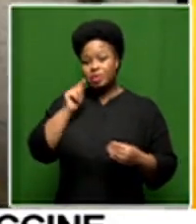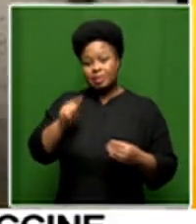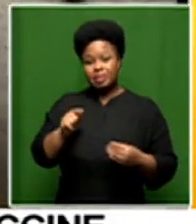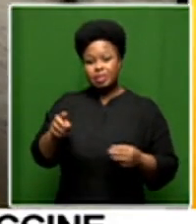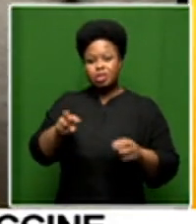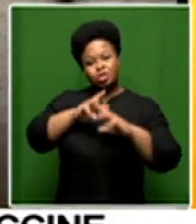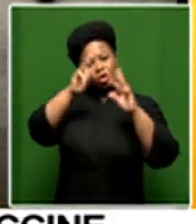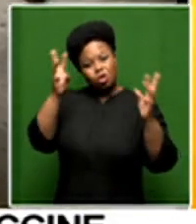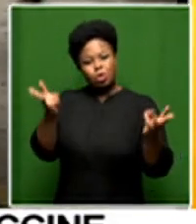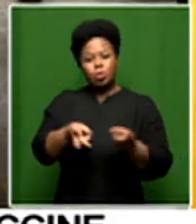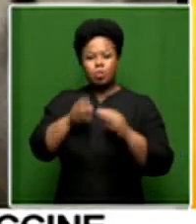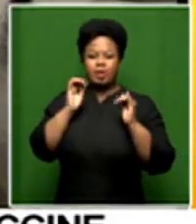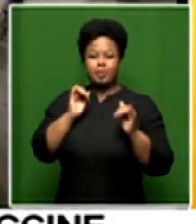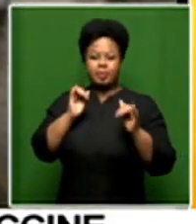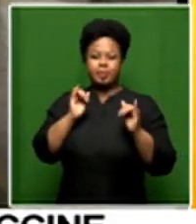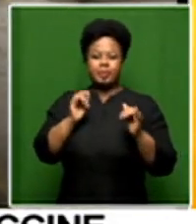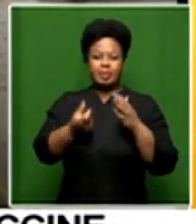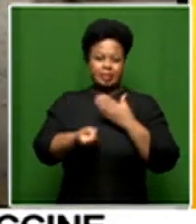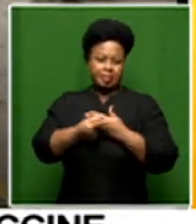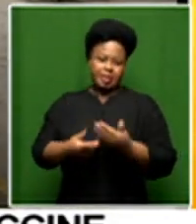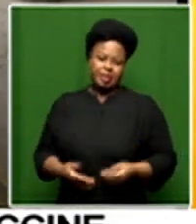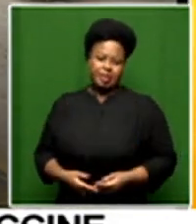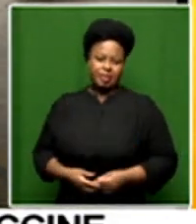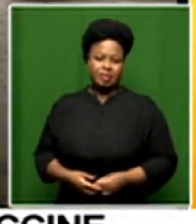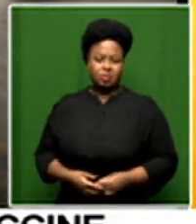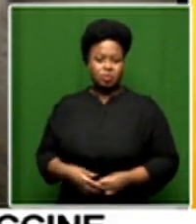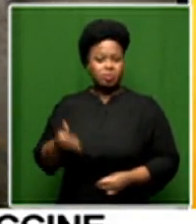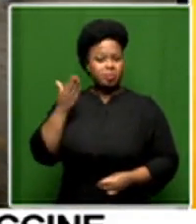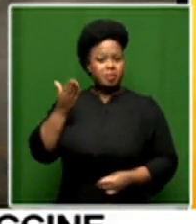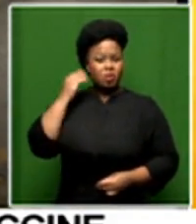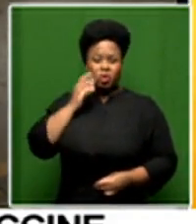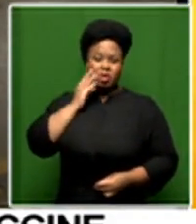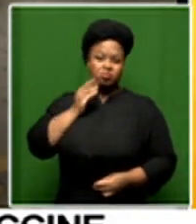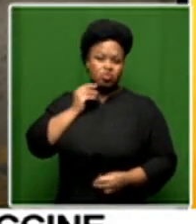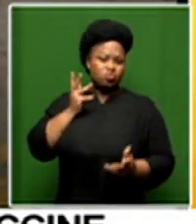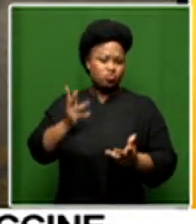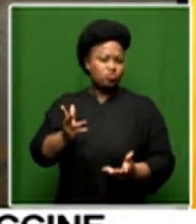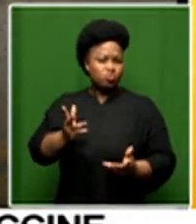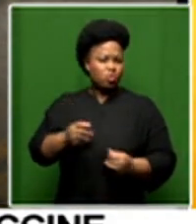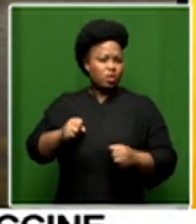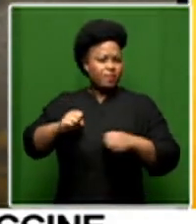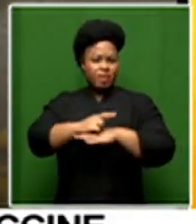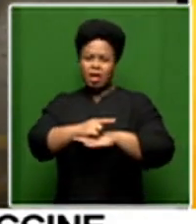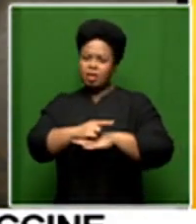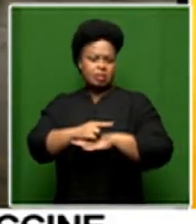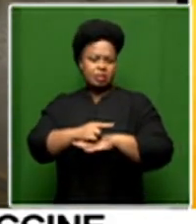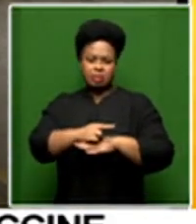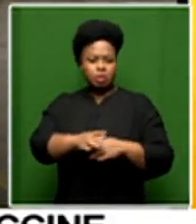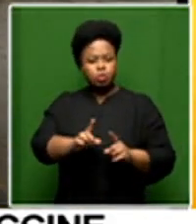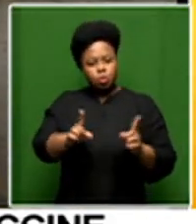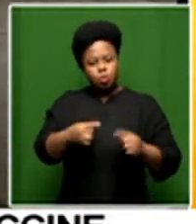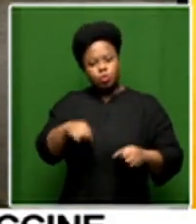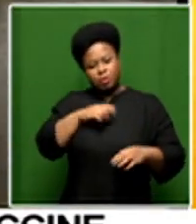global crisis, and we were not have been exposed to this kind of a virus. So it needed a lot